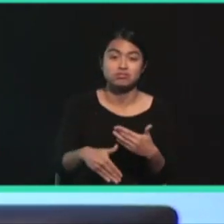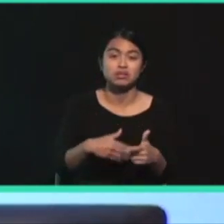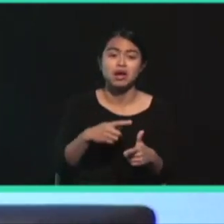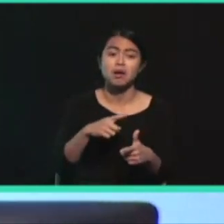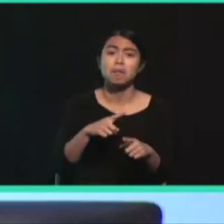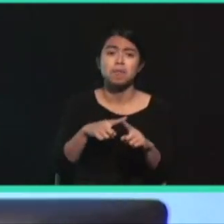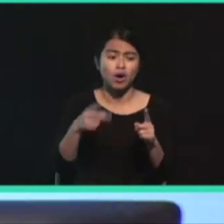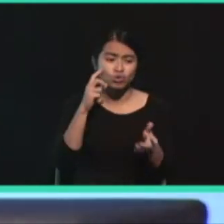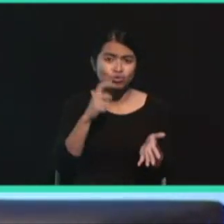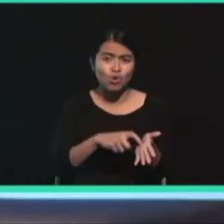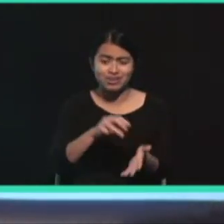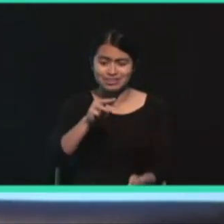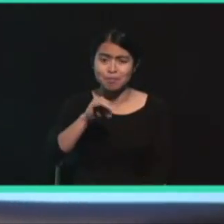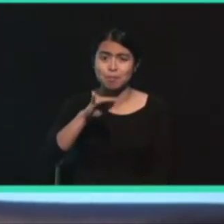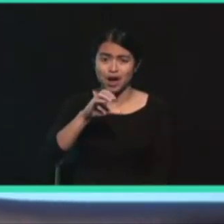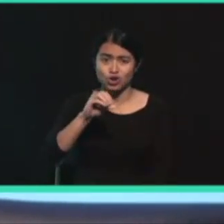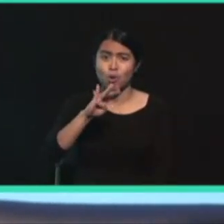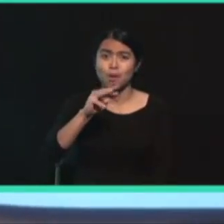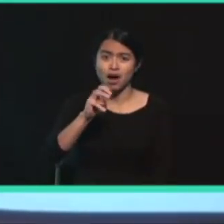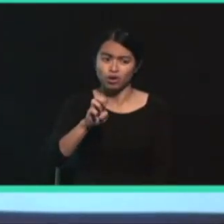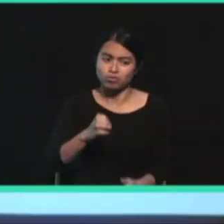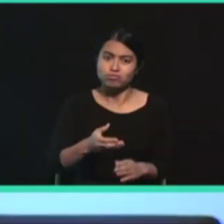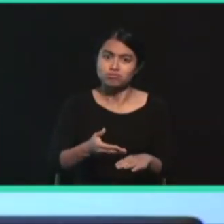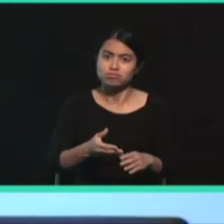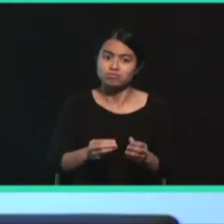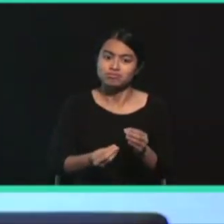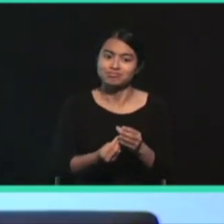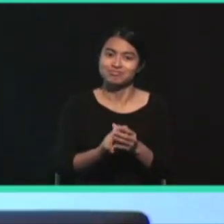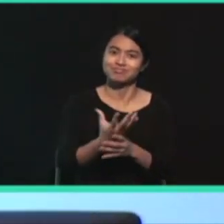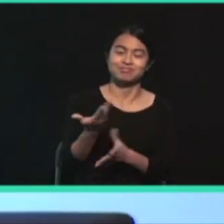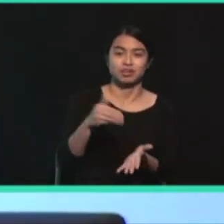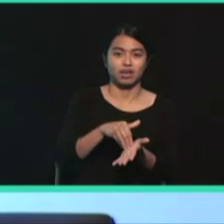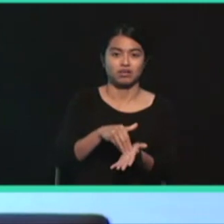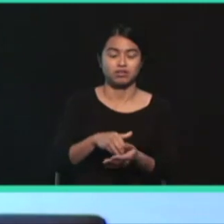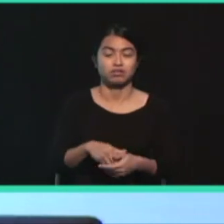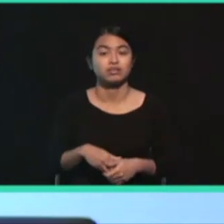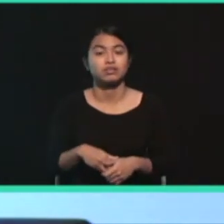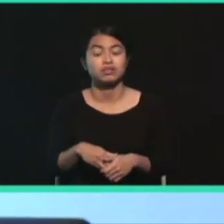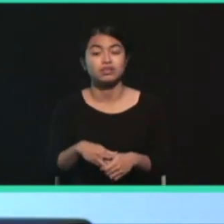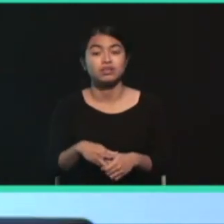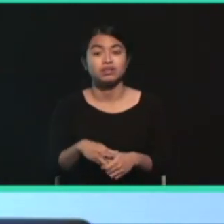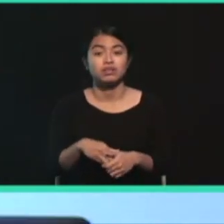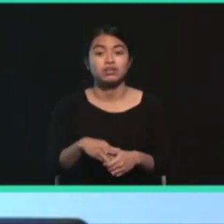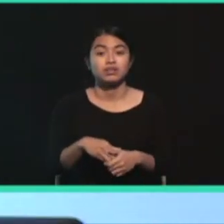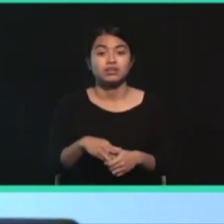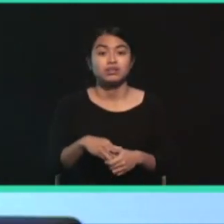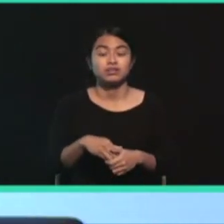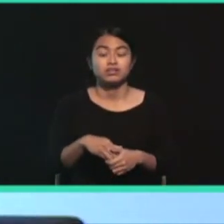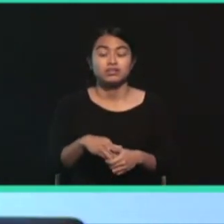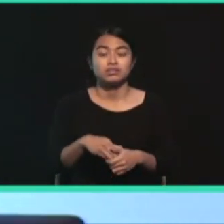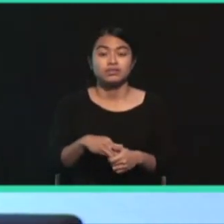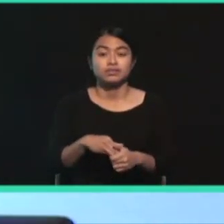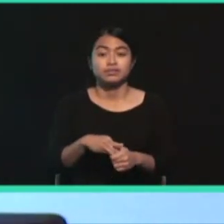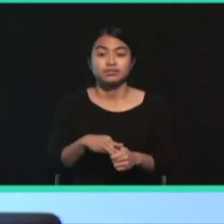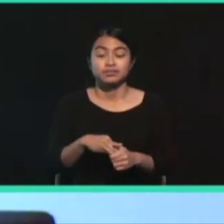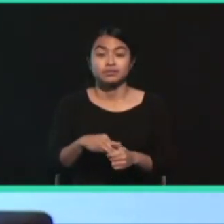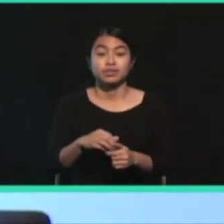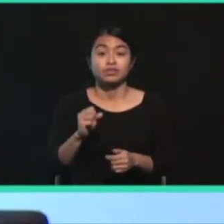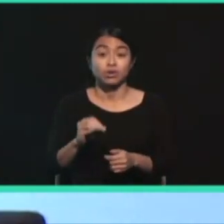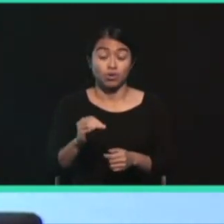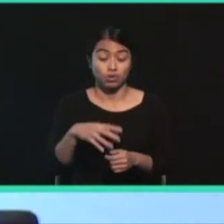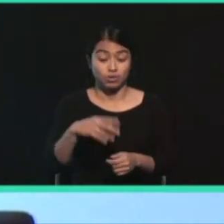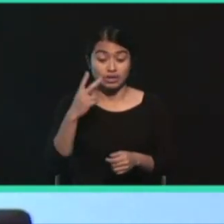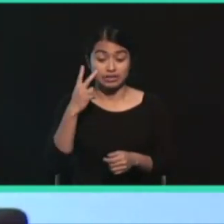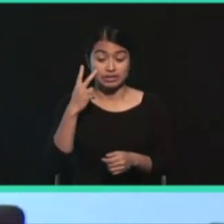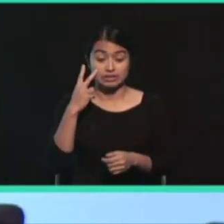recovers. And what they also compared with, what if we do a stool transplantation? I will show you later on what exactly this is. And they